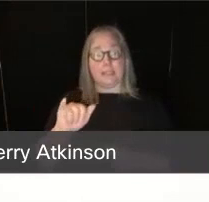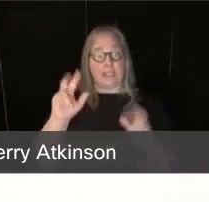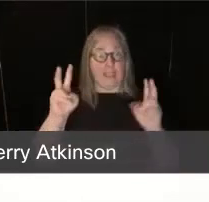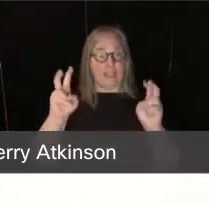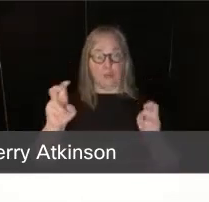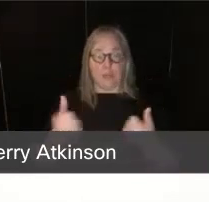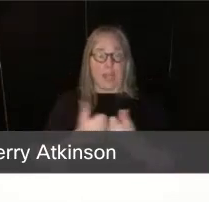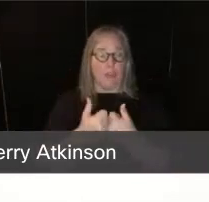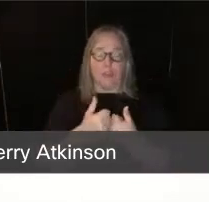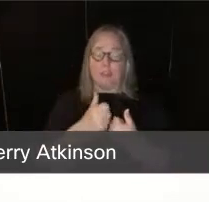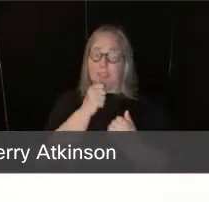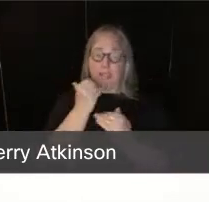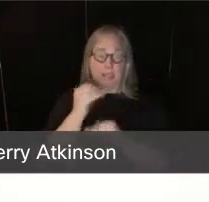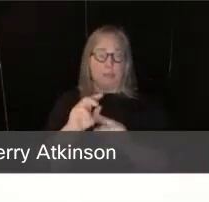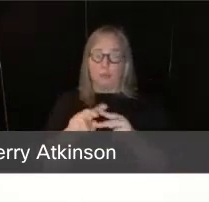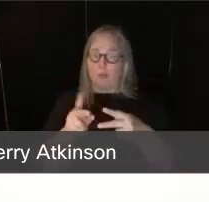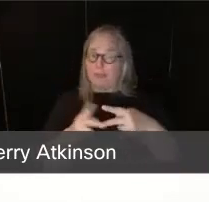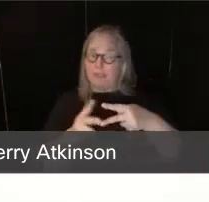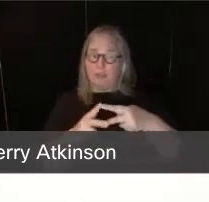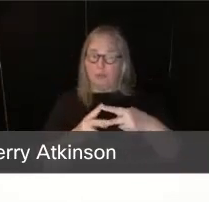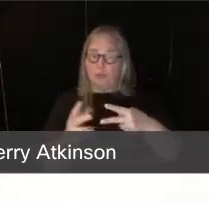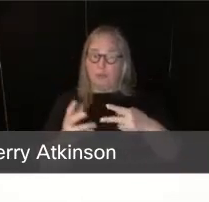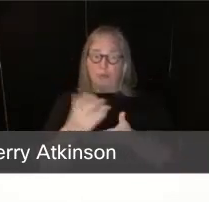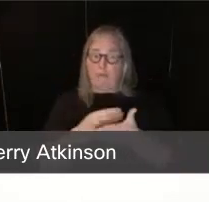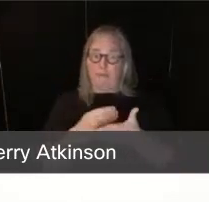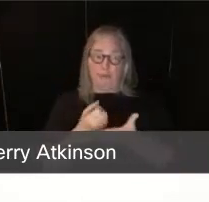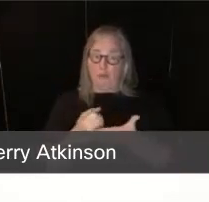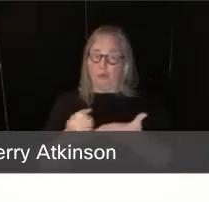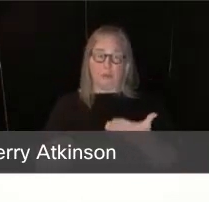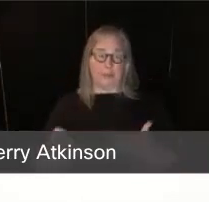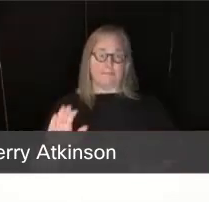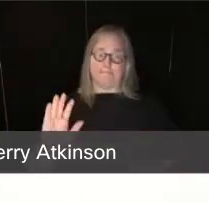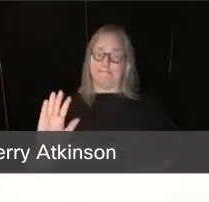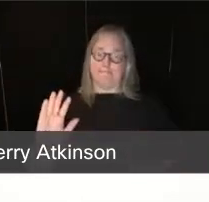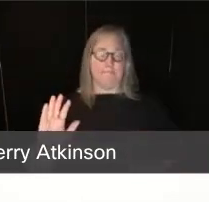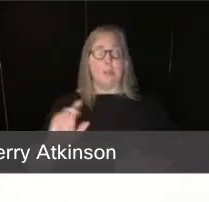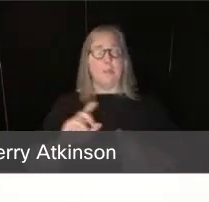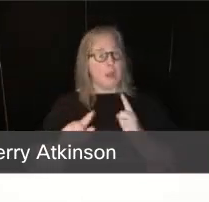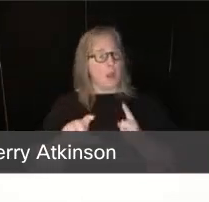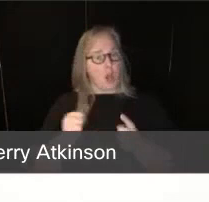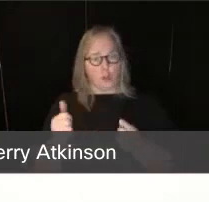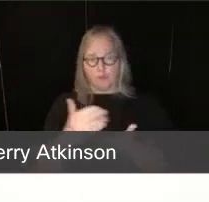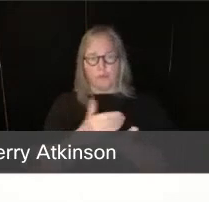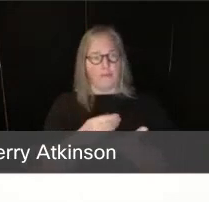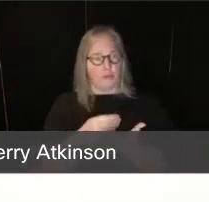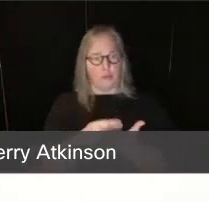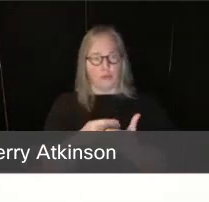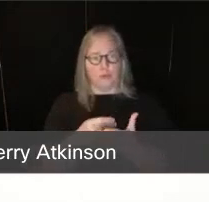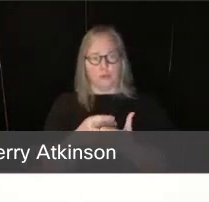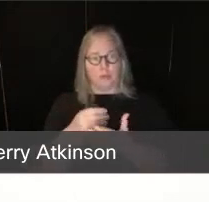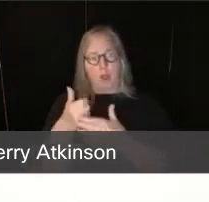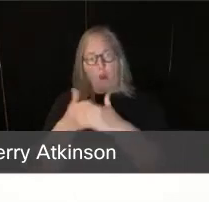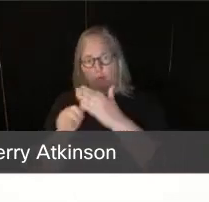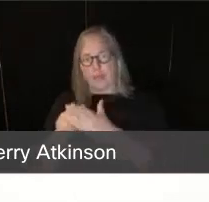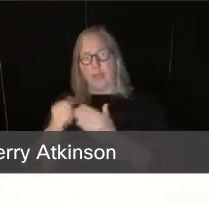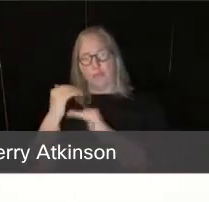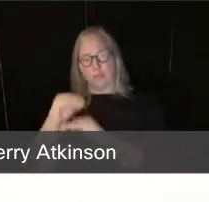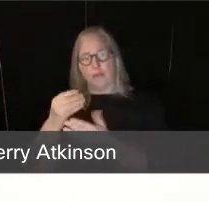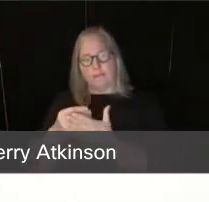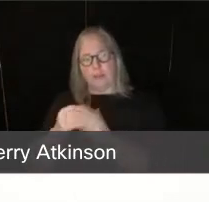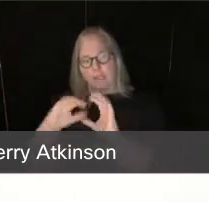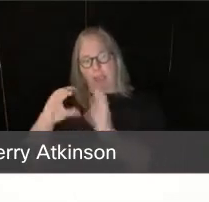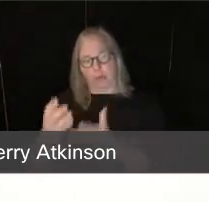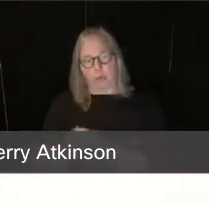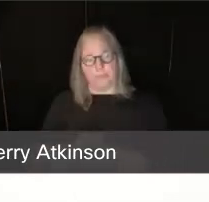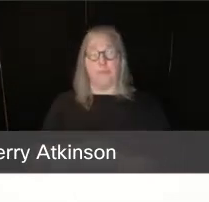just limited to these two revenue sources, but other revenues within the restricted fund category. So, for example, I